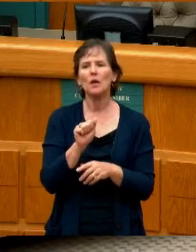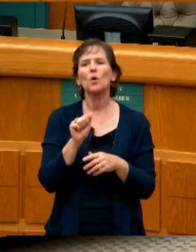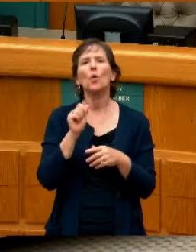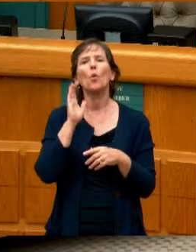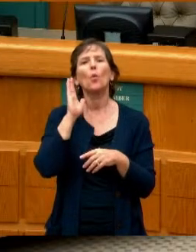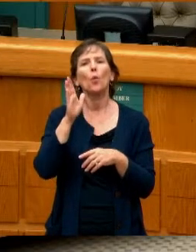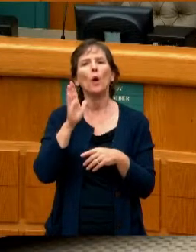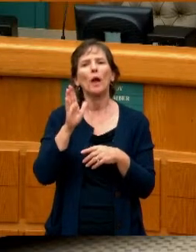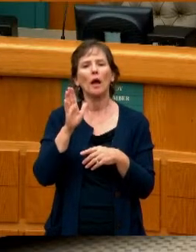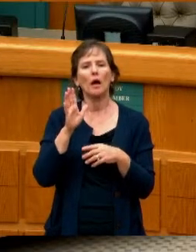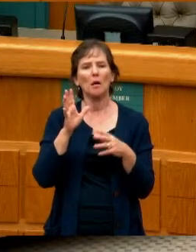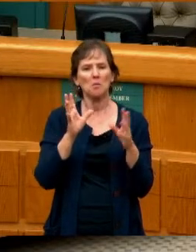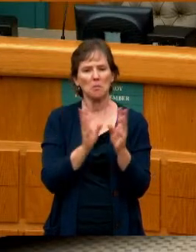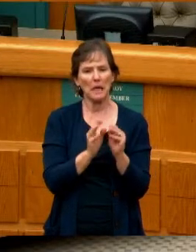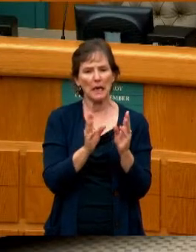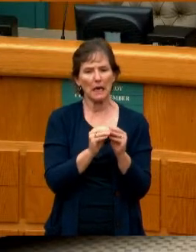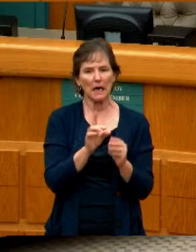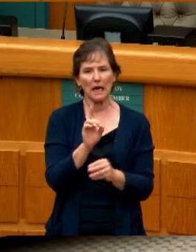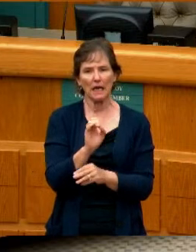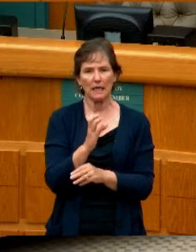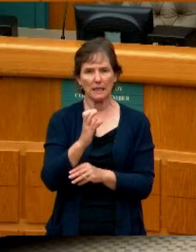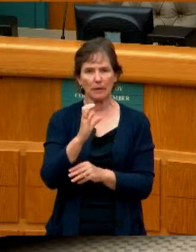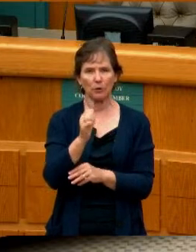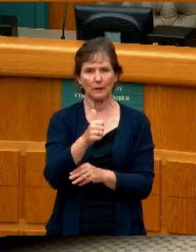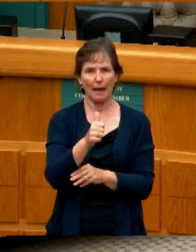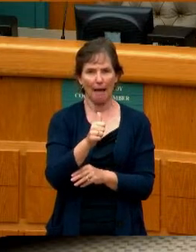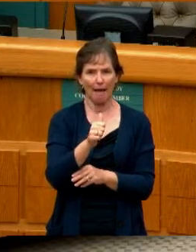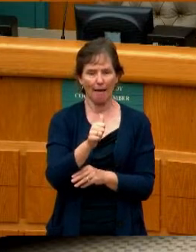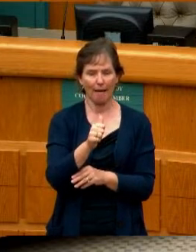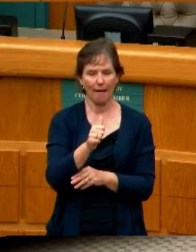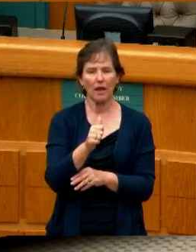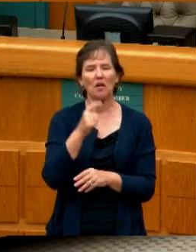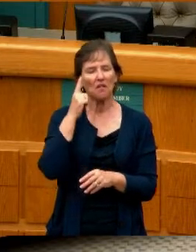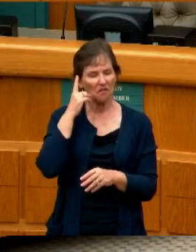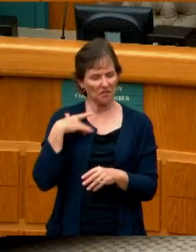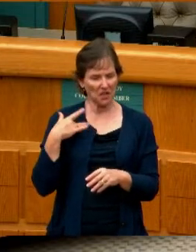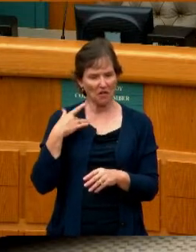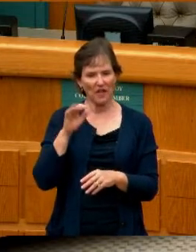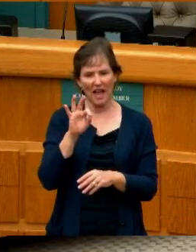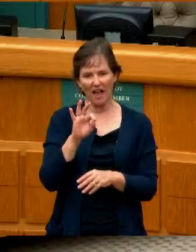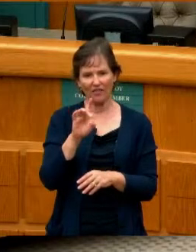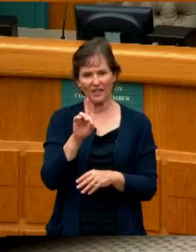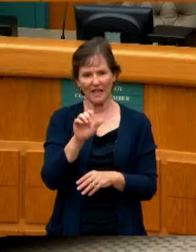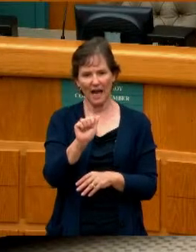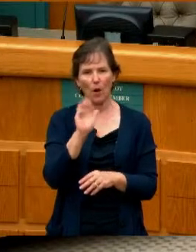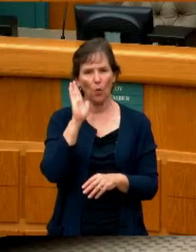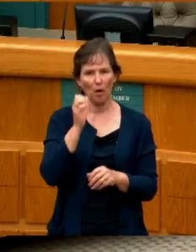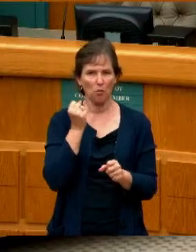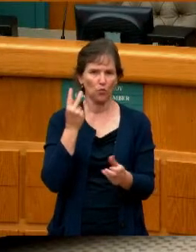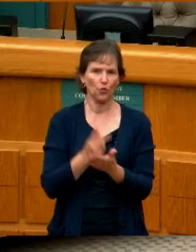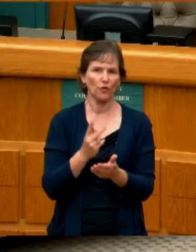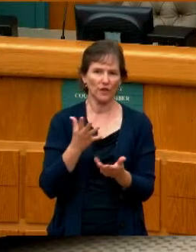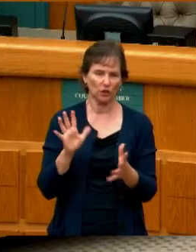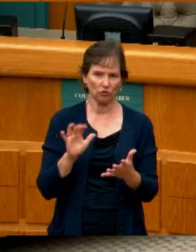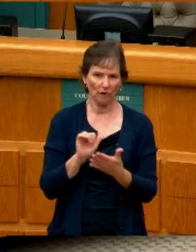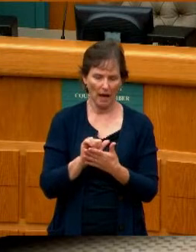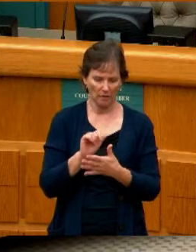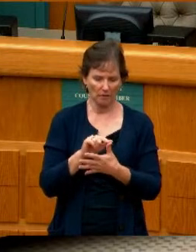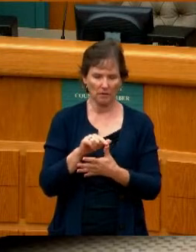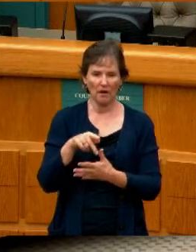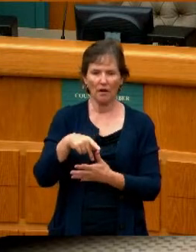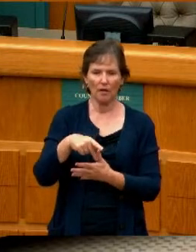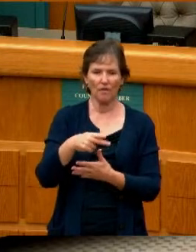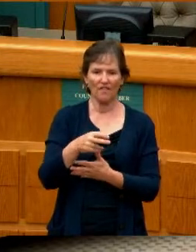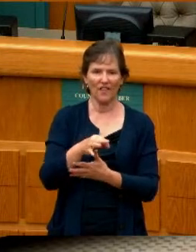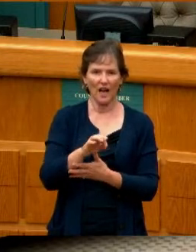Use Authorization, to the FDA. The FDA is scheduled to meet December 10th, and we believe that they will give their approval